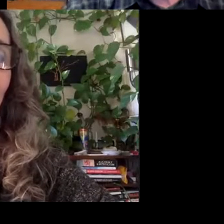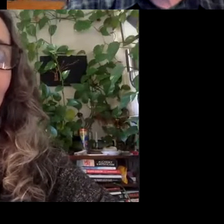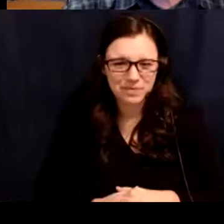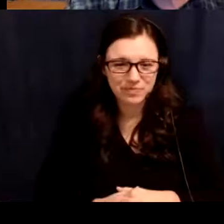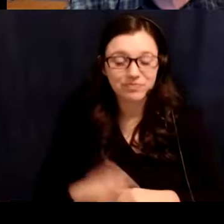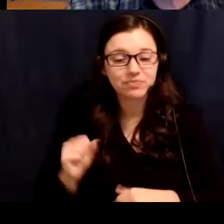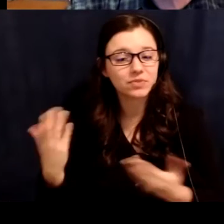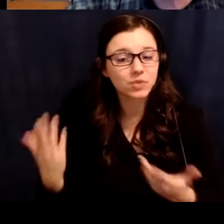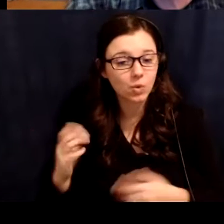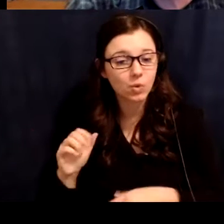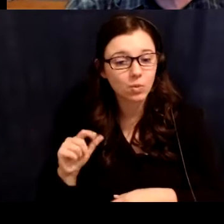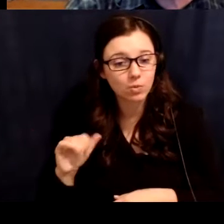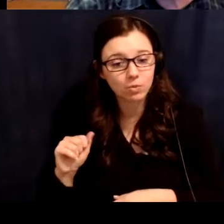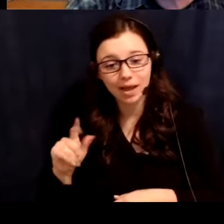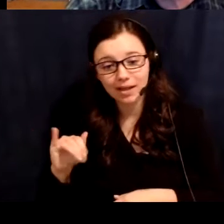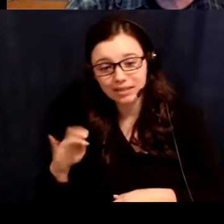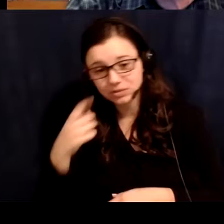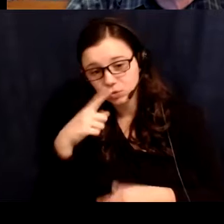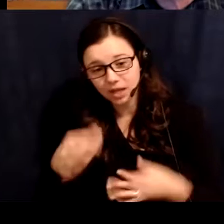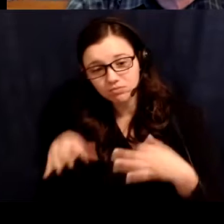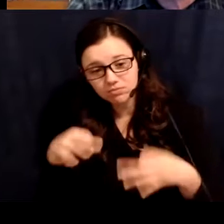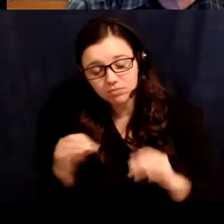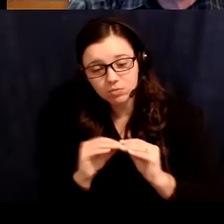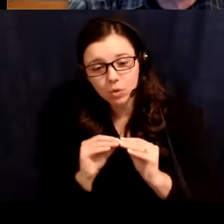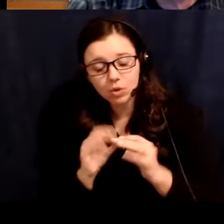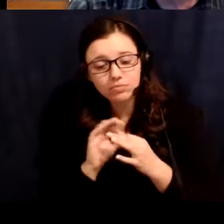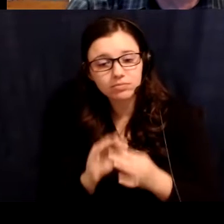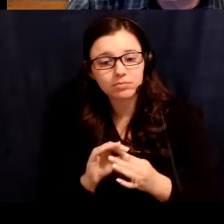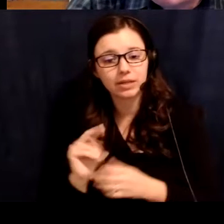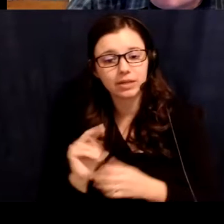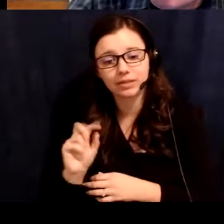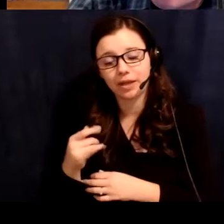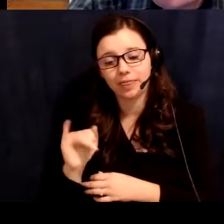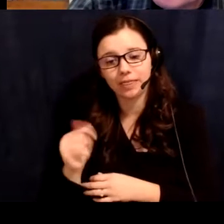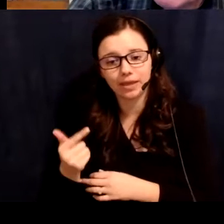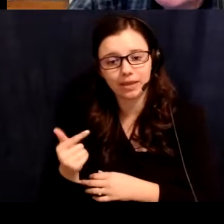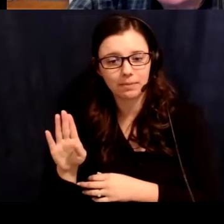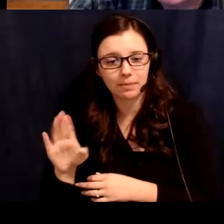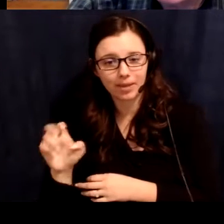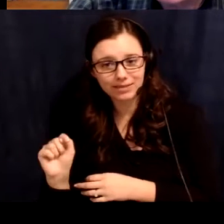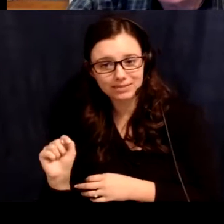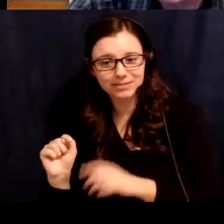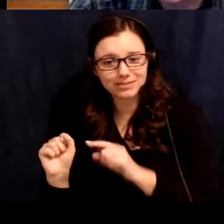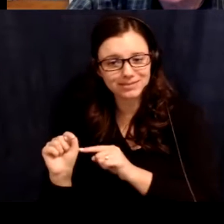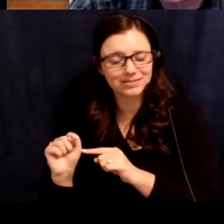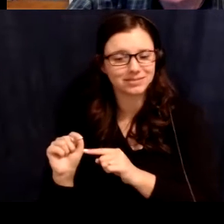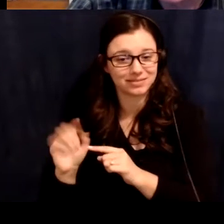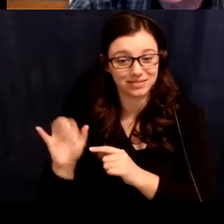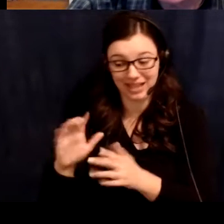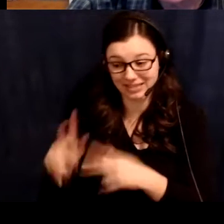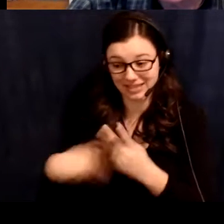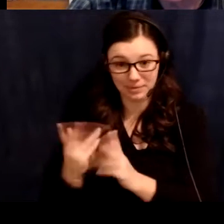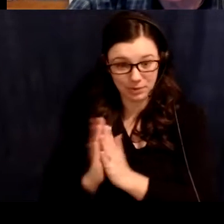So can you tell me a little bit about Nothing But, how difficult it is to put a book like that together,